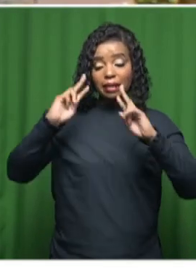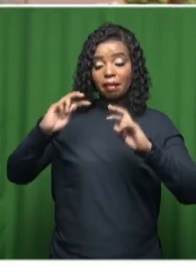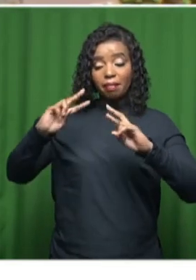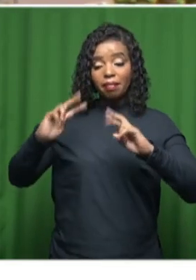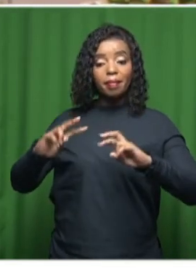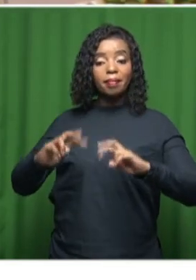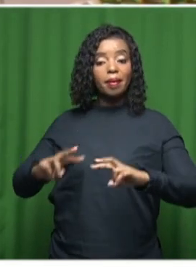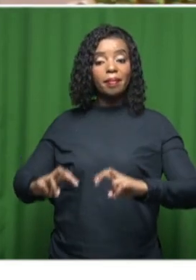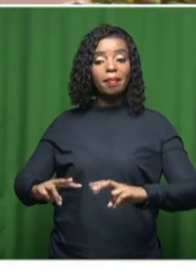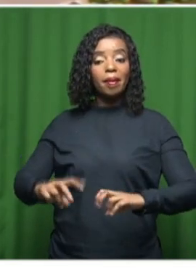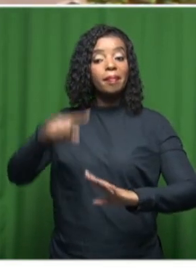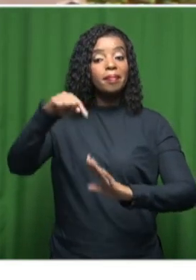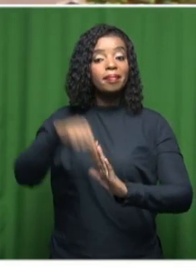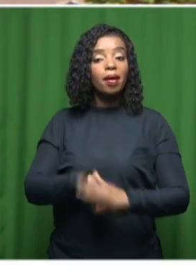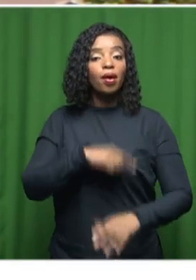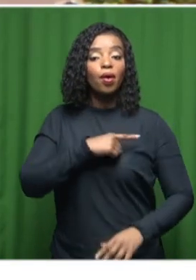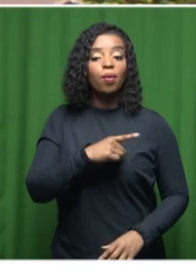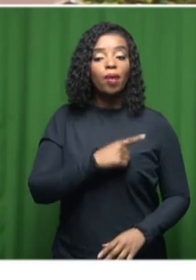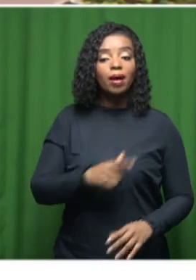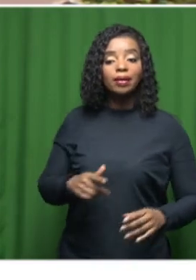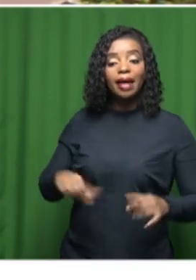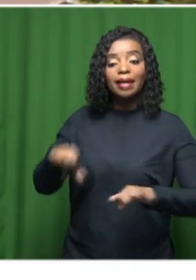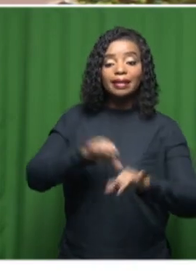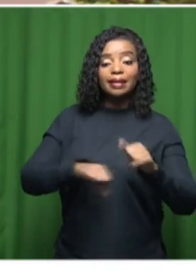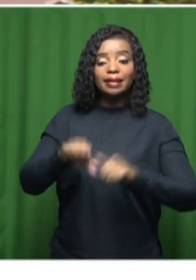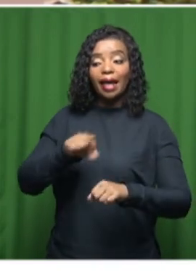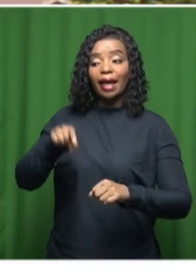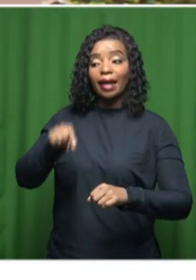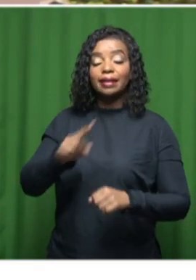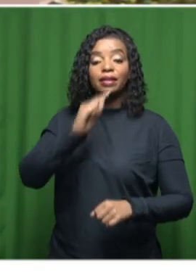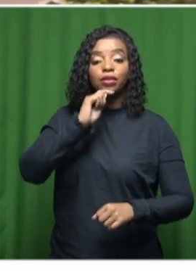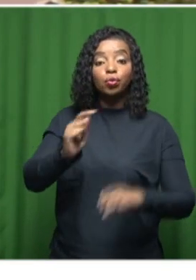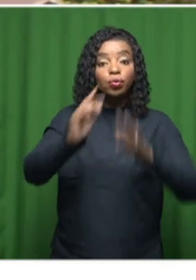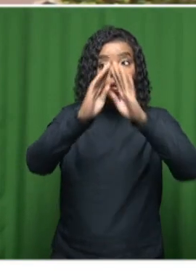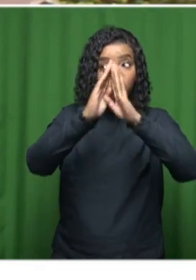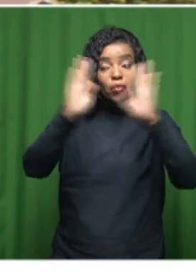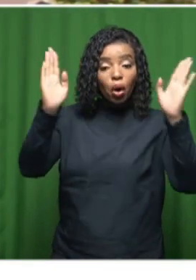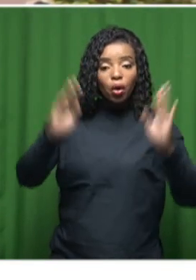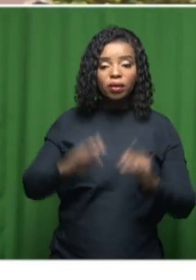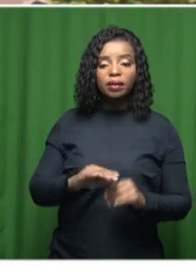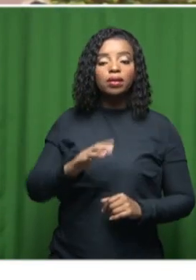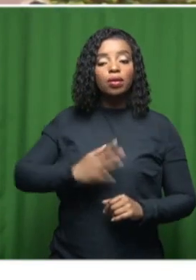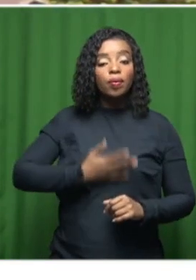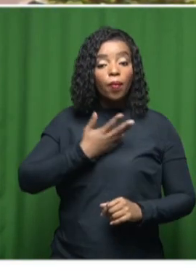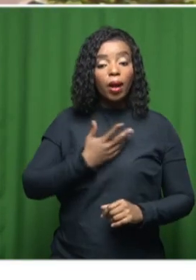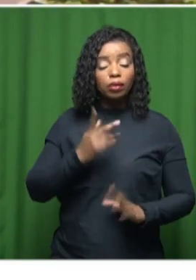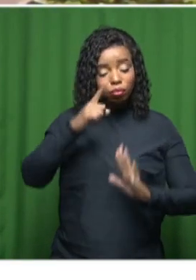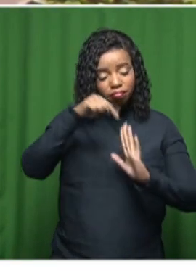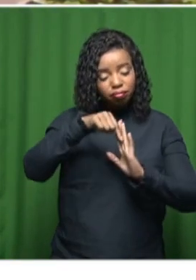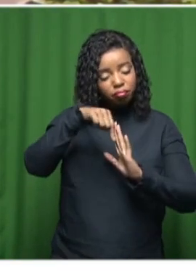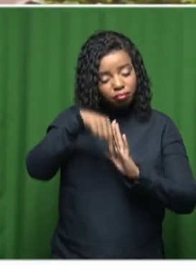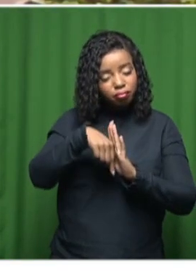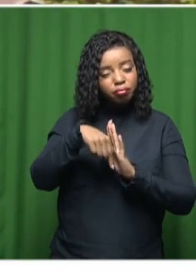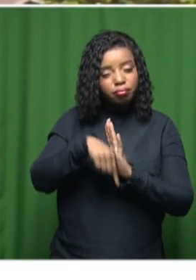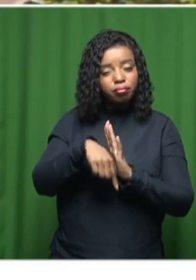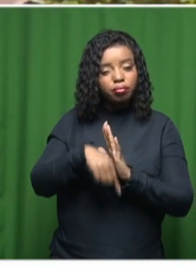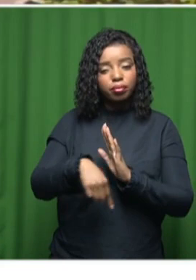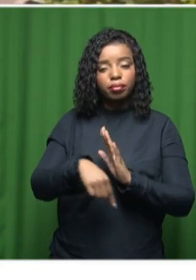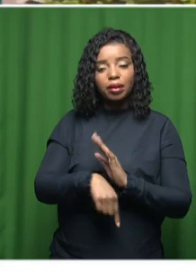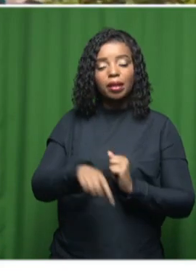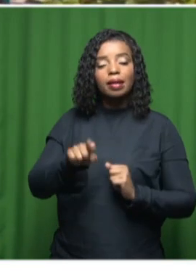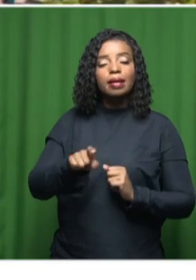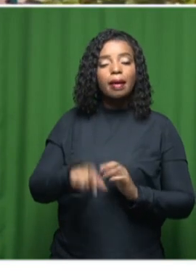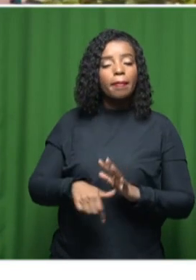deep because science is such a broad conversation and you want to really hone in on what the